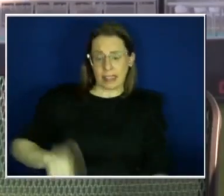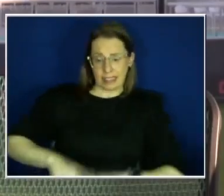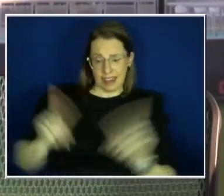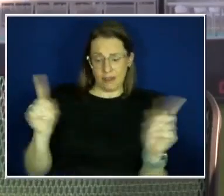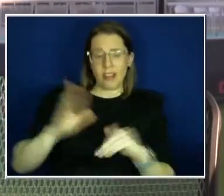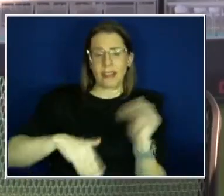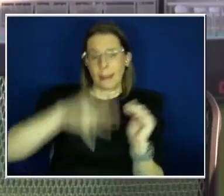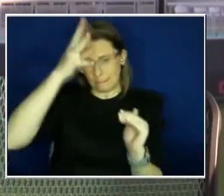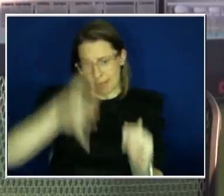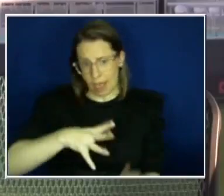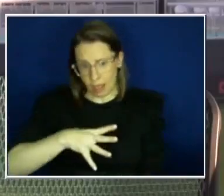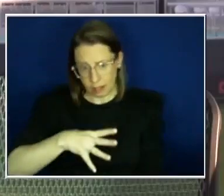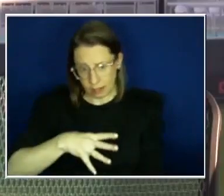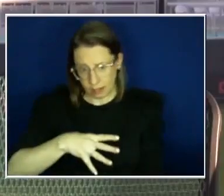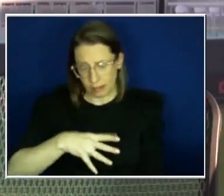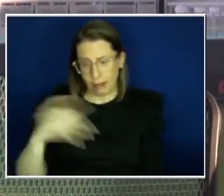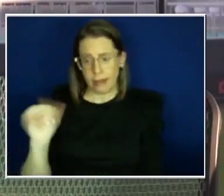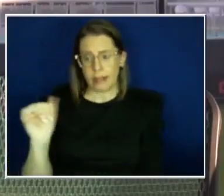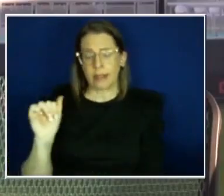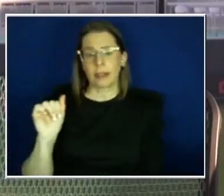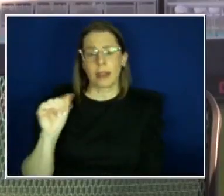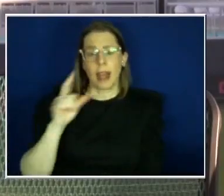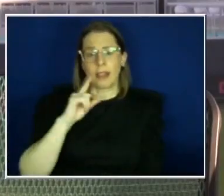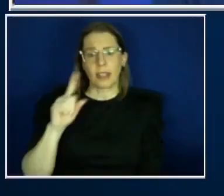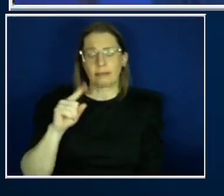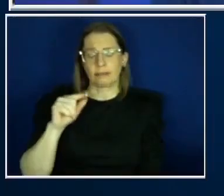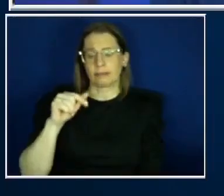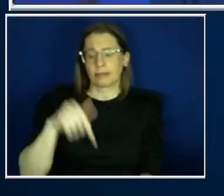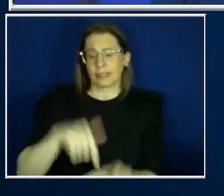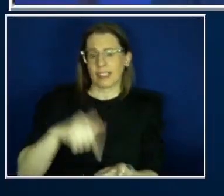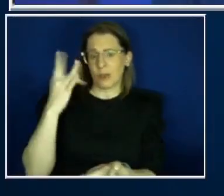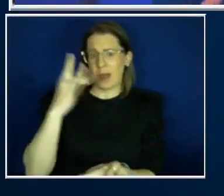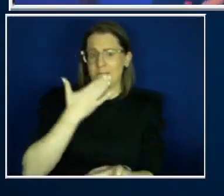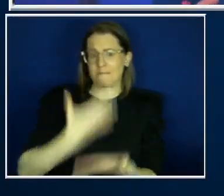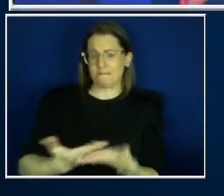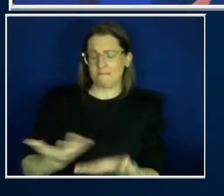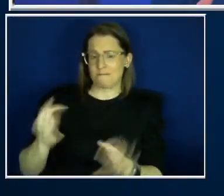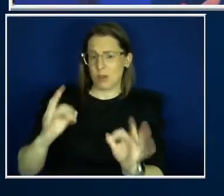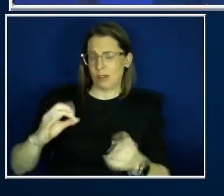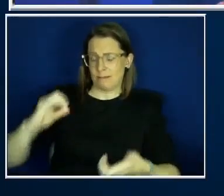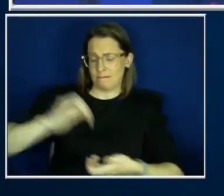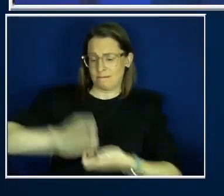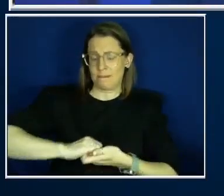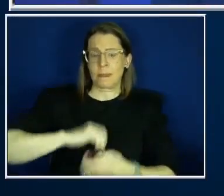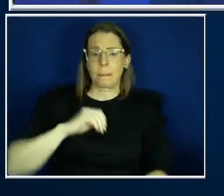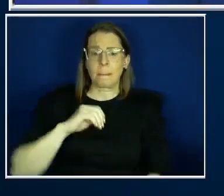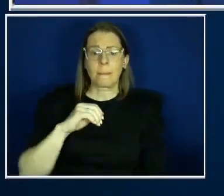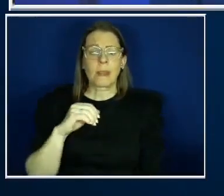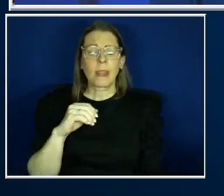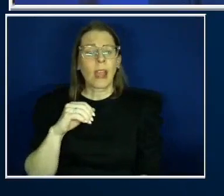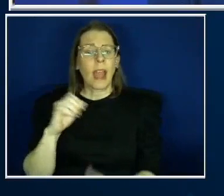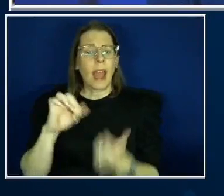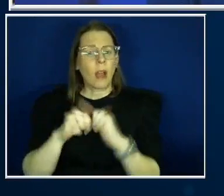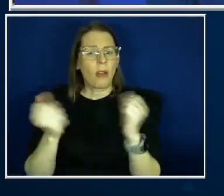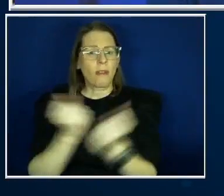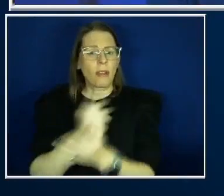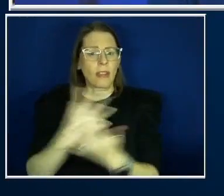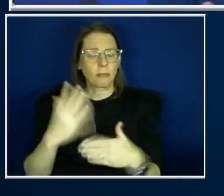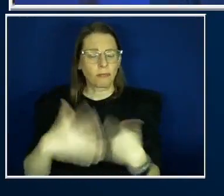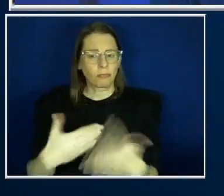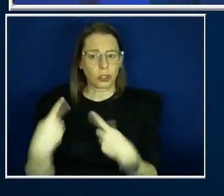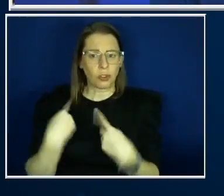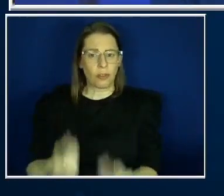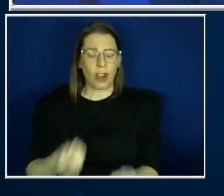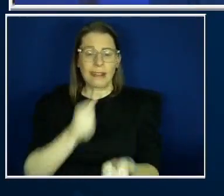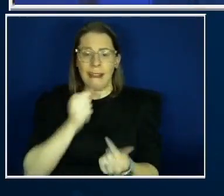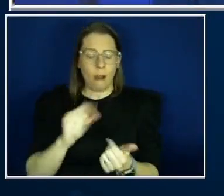really, really big part of why this is such a perfect partnership. And how has the partnership been going so far? Not just on game day. This goes